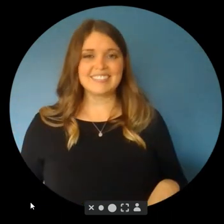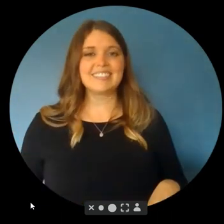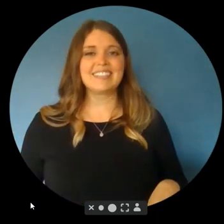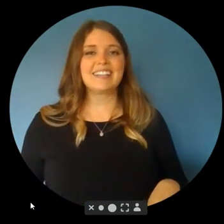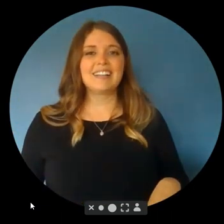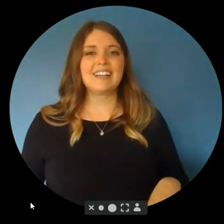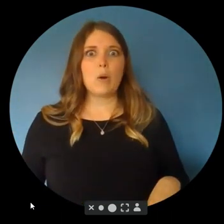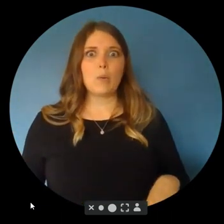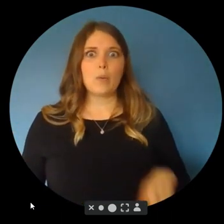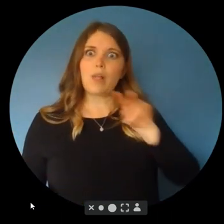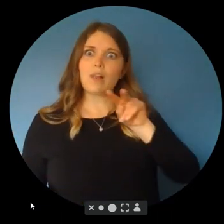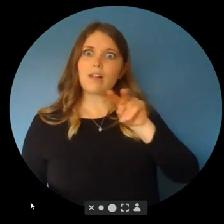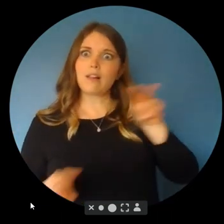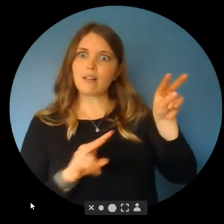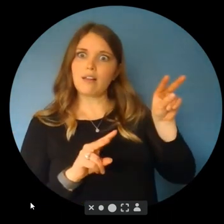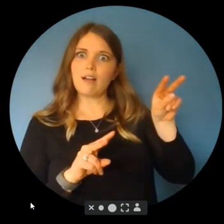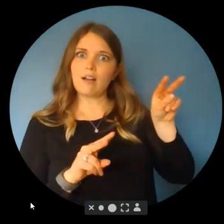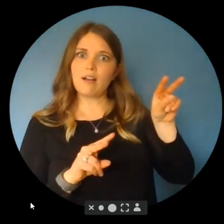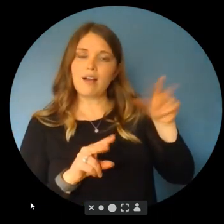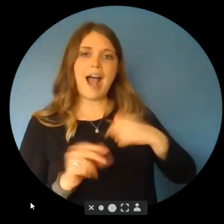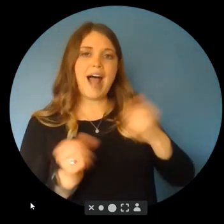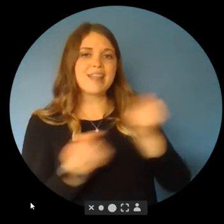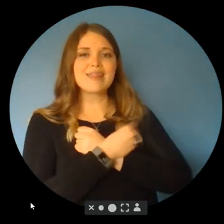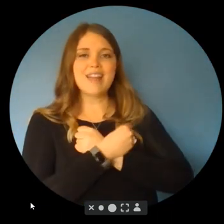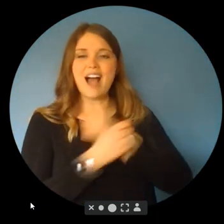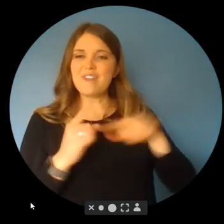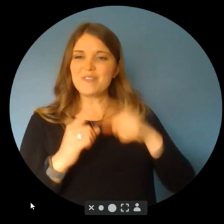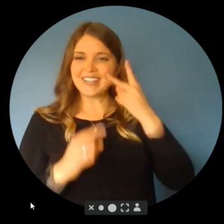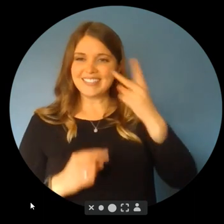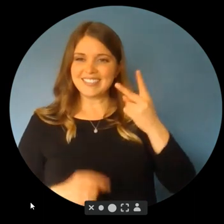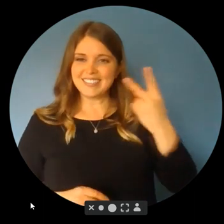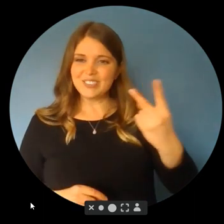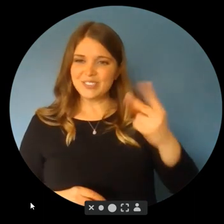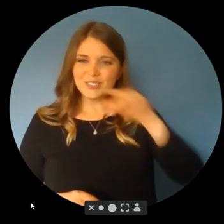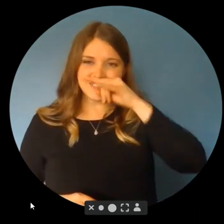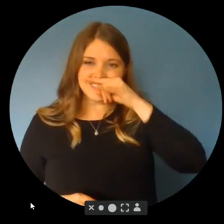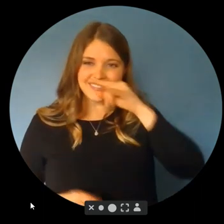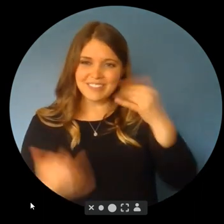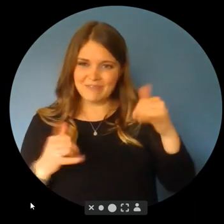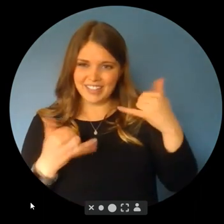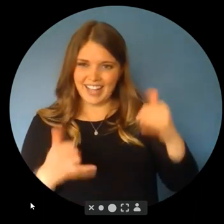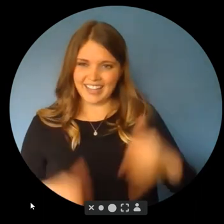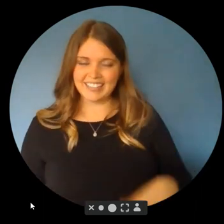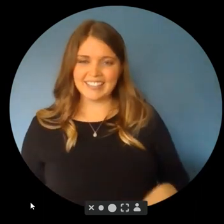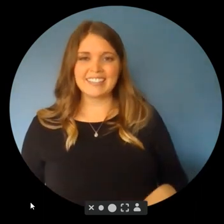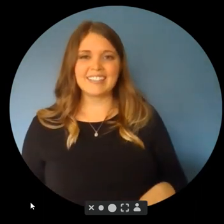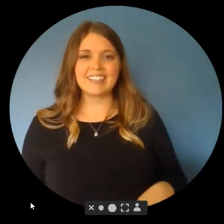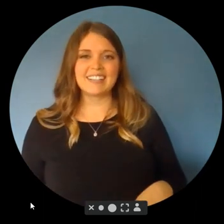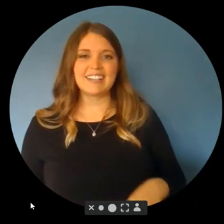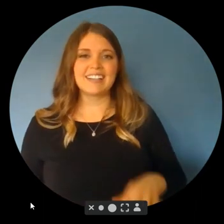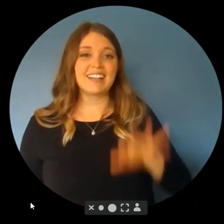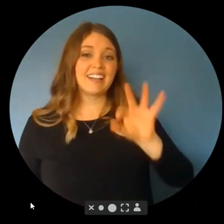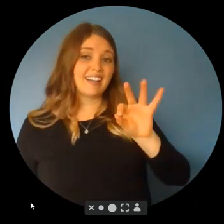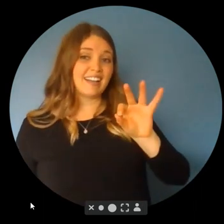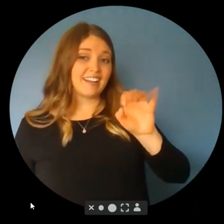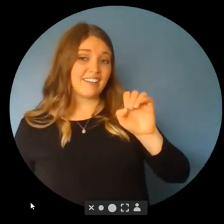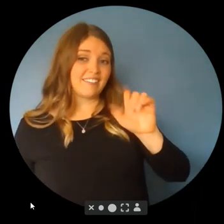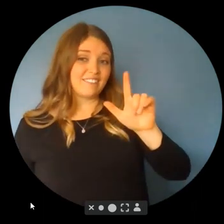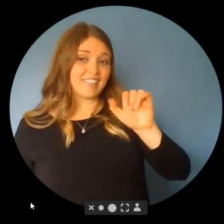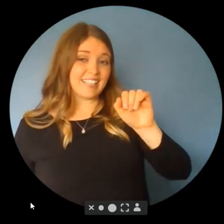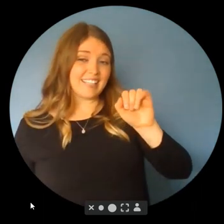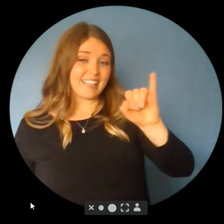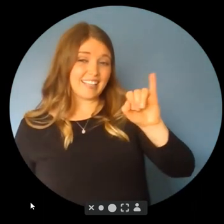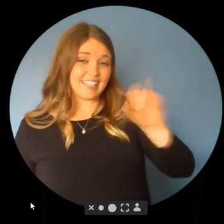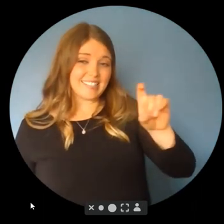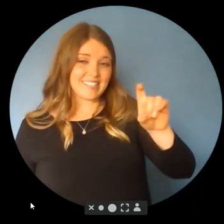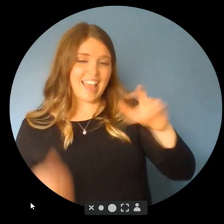at that. I love when I see two little kids playing. Felix was putting one of his last